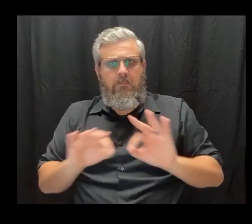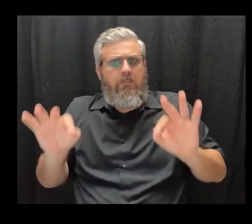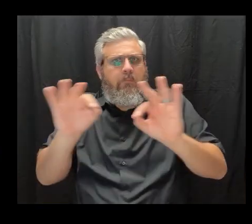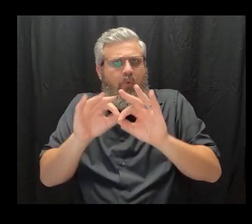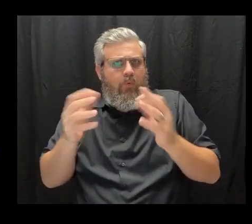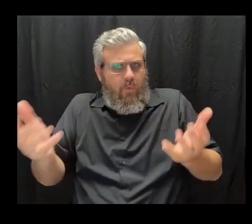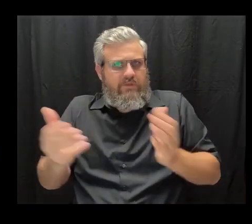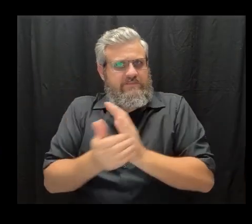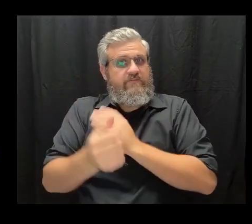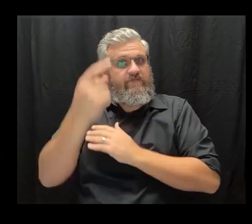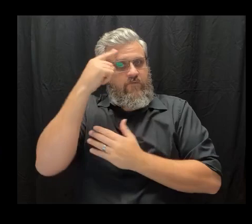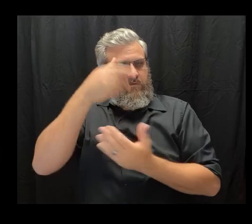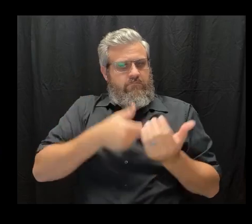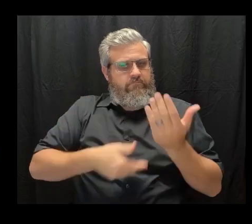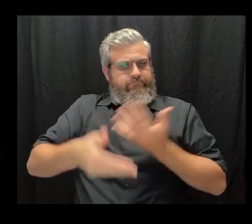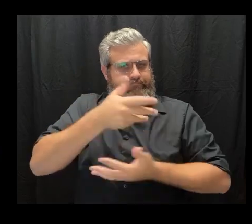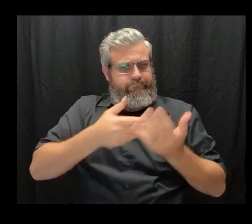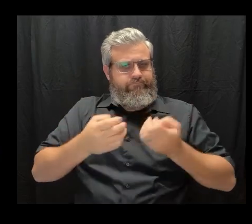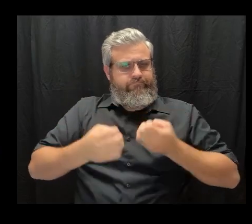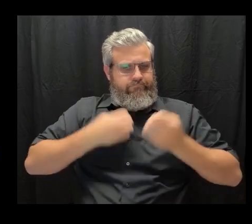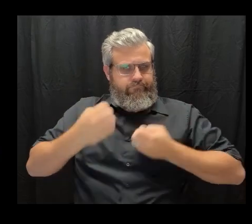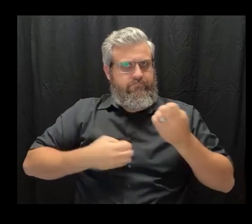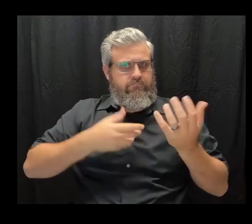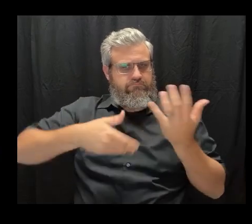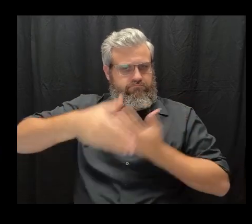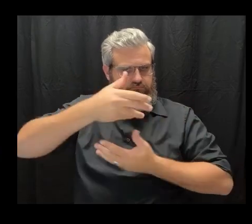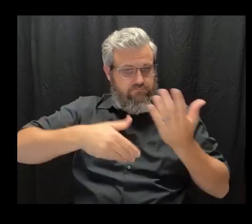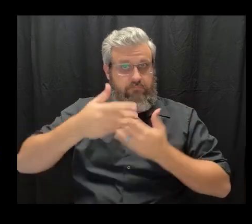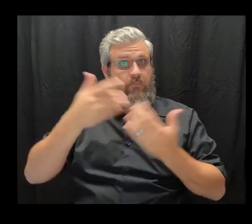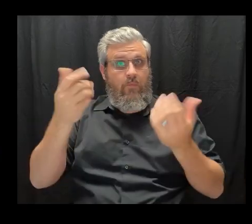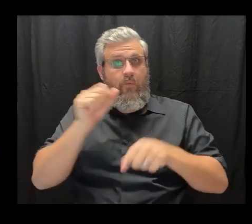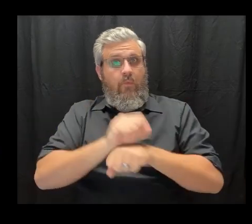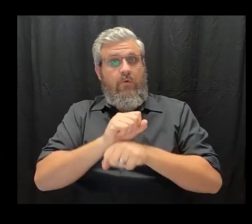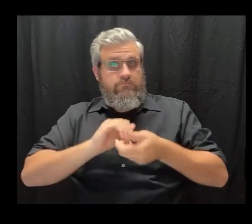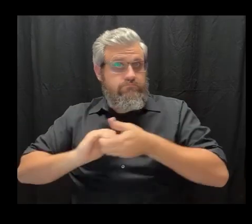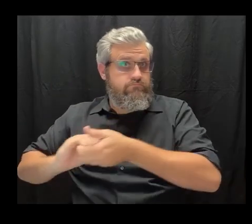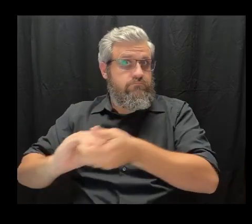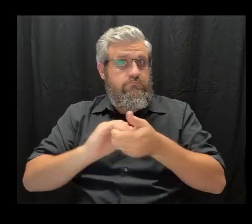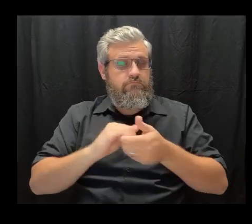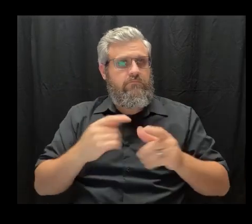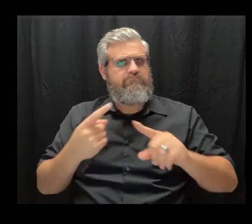skills, such as working collaboratively, resolving conflicts, or asking for help.